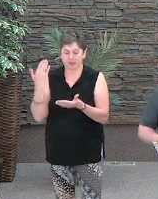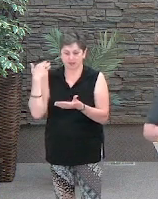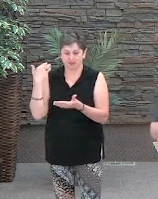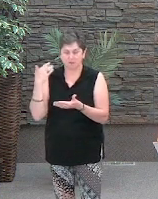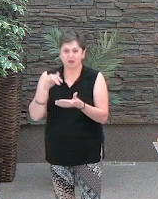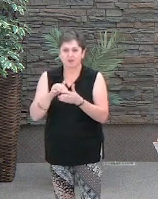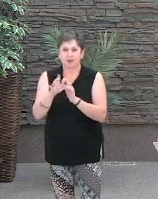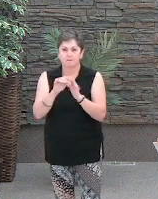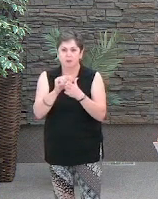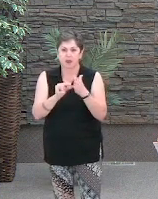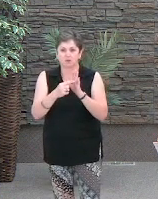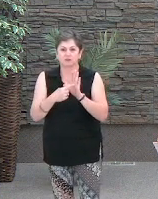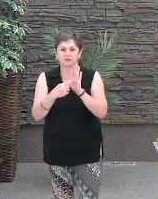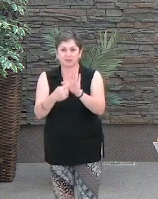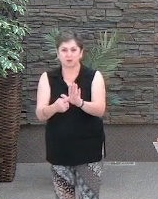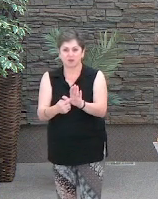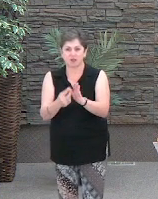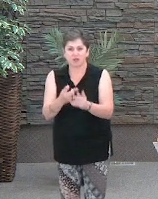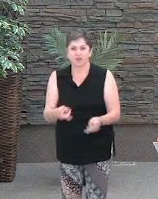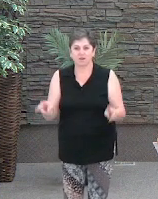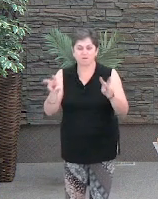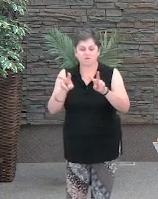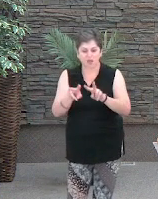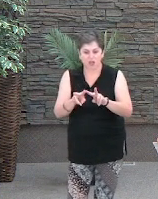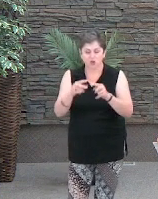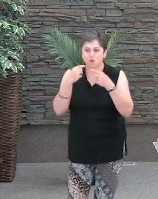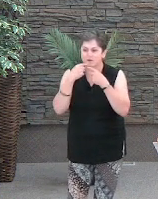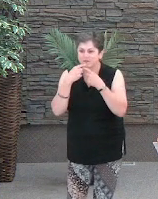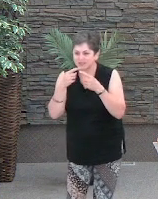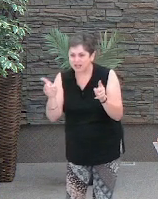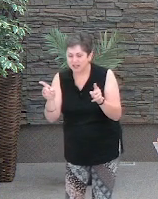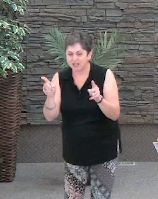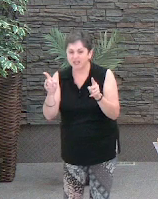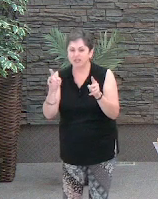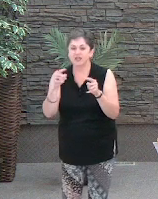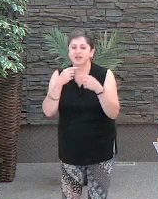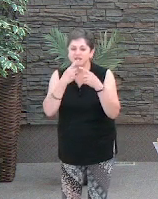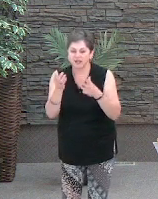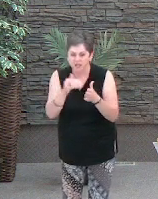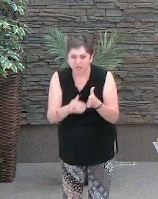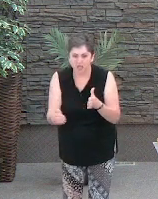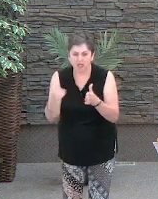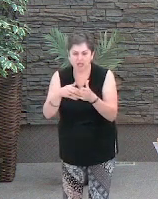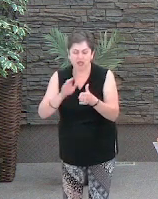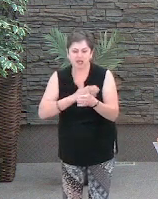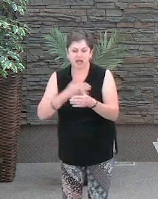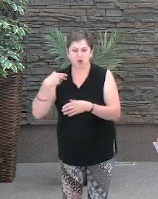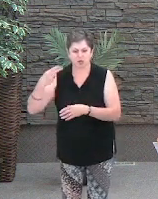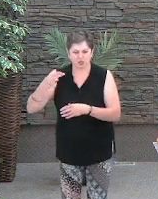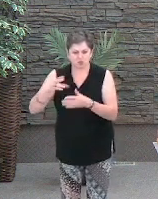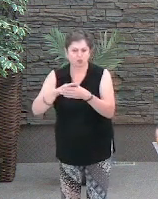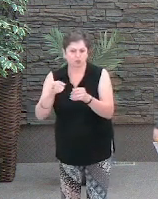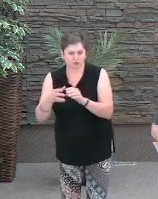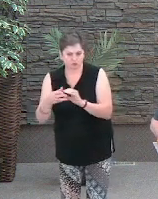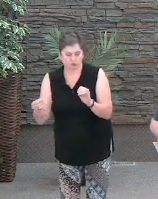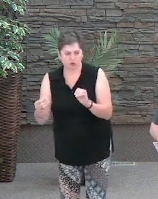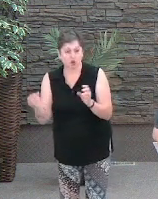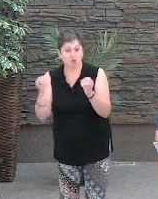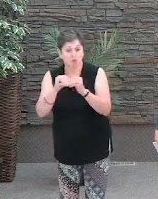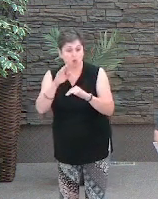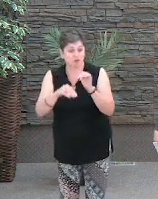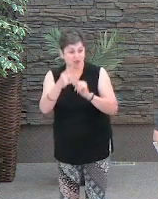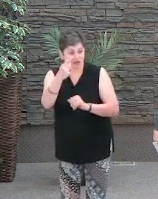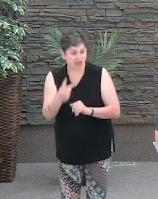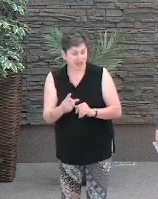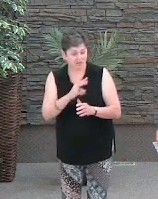that Scripture demonstrates the value of telling and retelling our story, our history. More than half